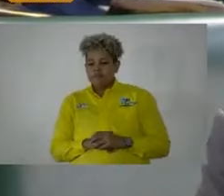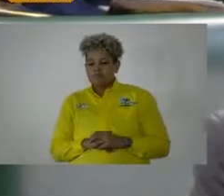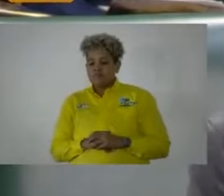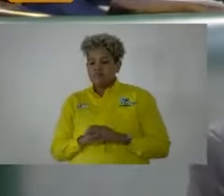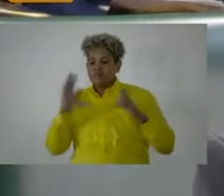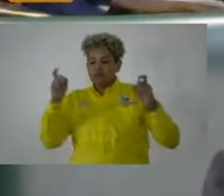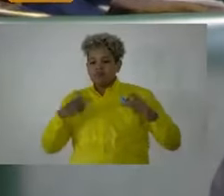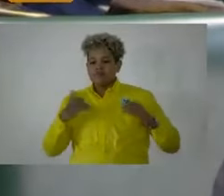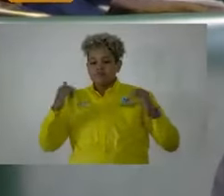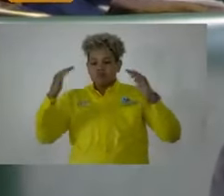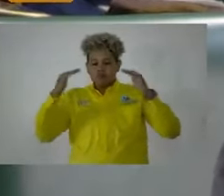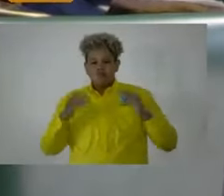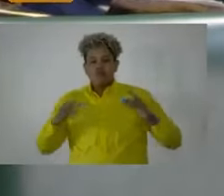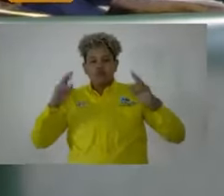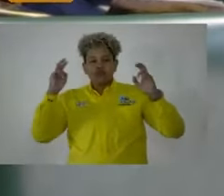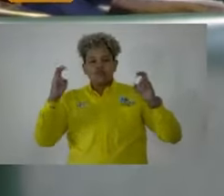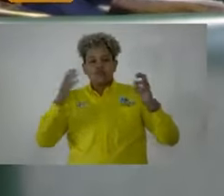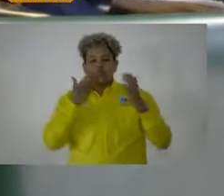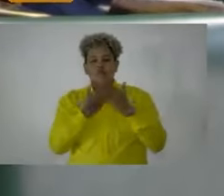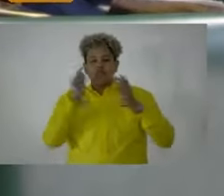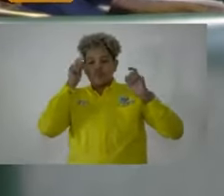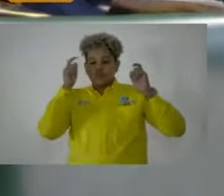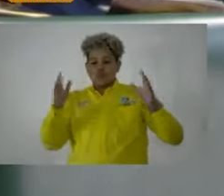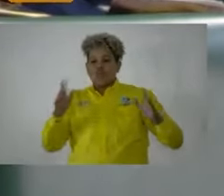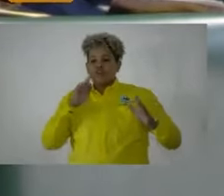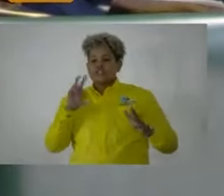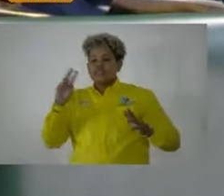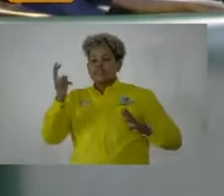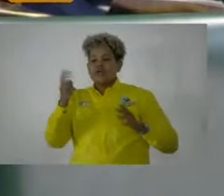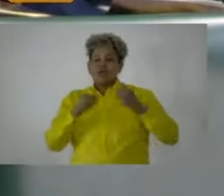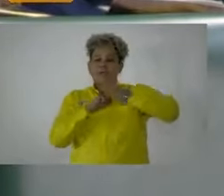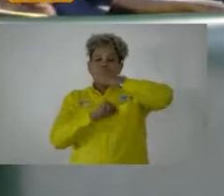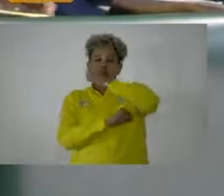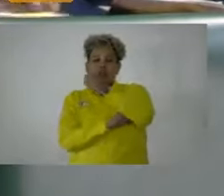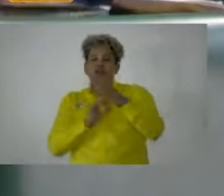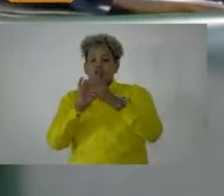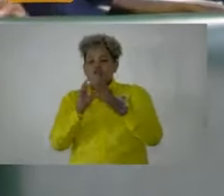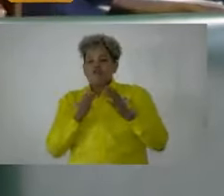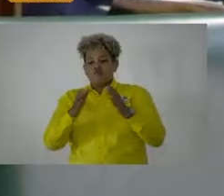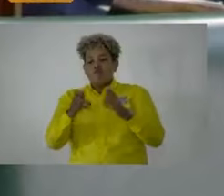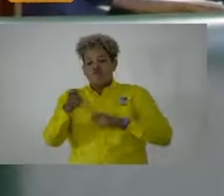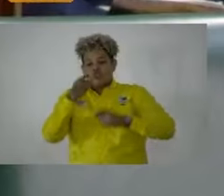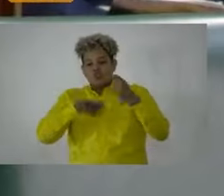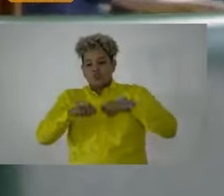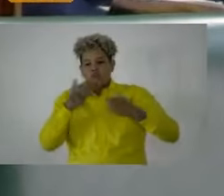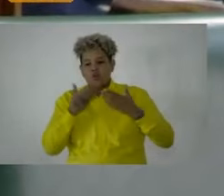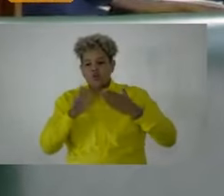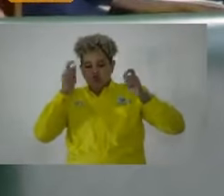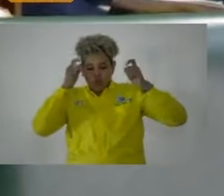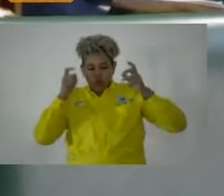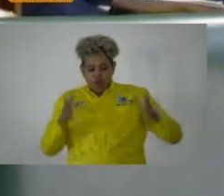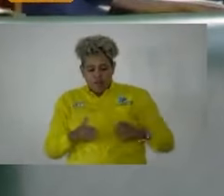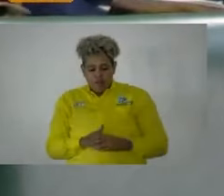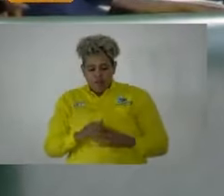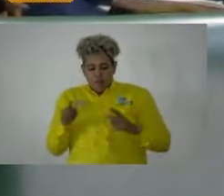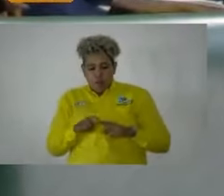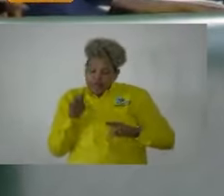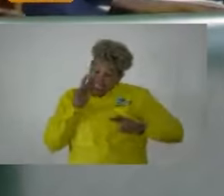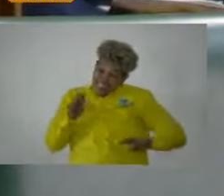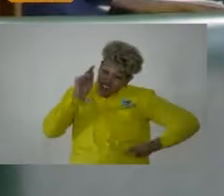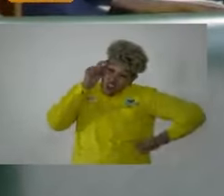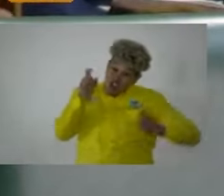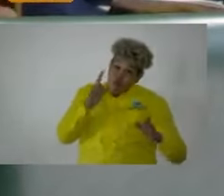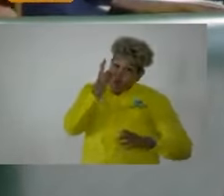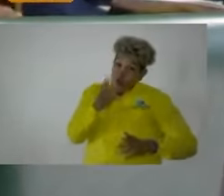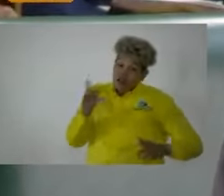Mr. Speaker, I move to the issue of good governance, because it is a second pillar of the road to change, good governance. When it comes to governance,